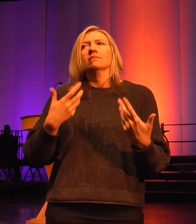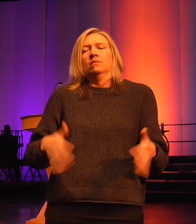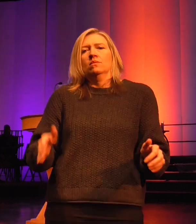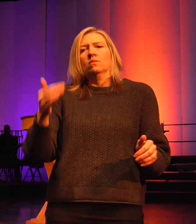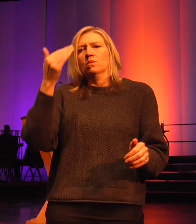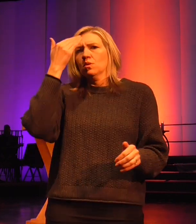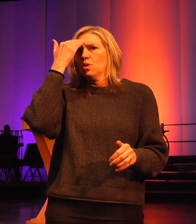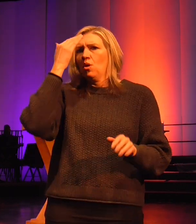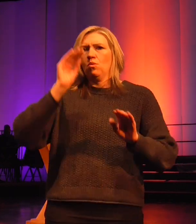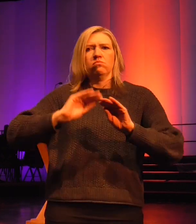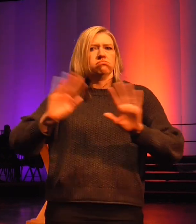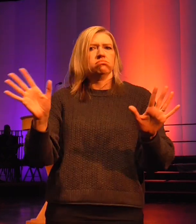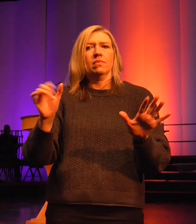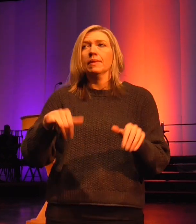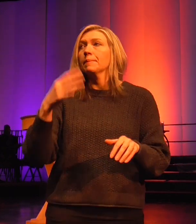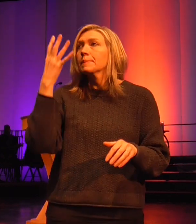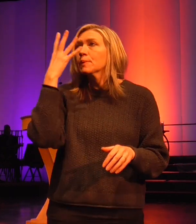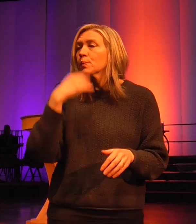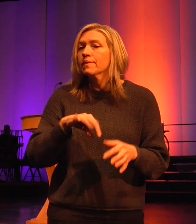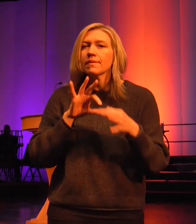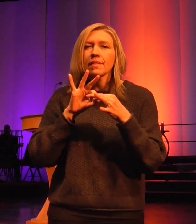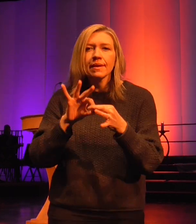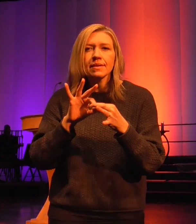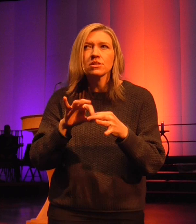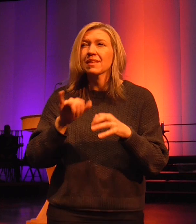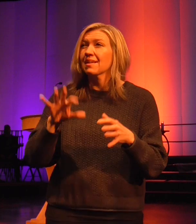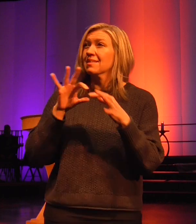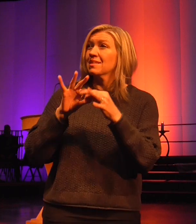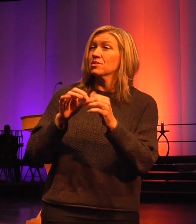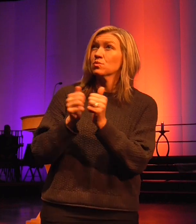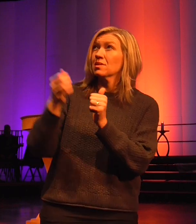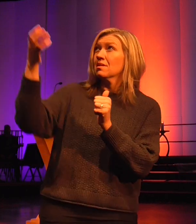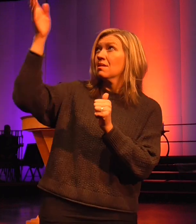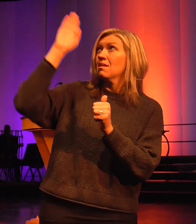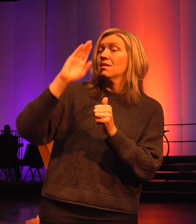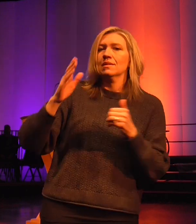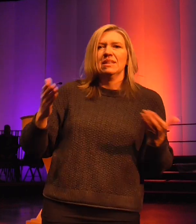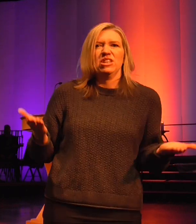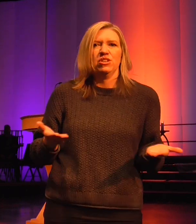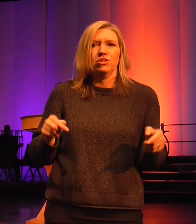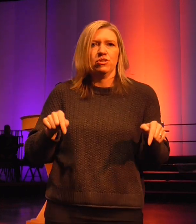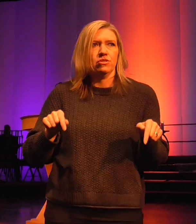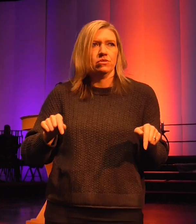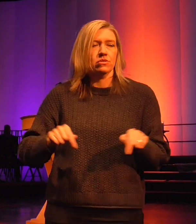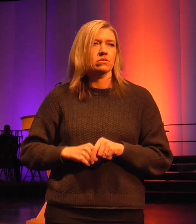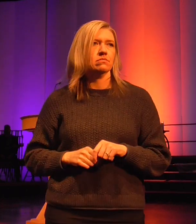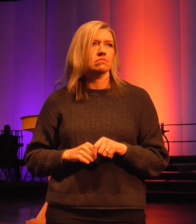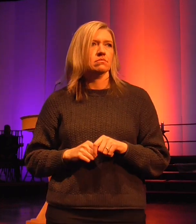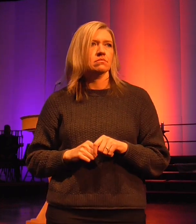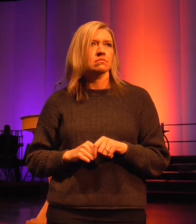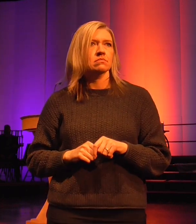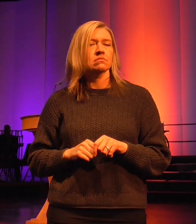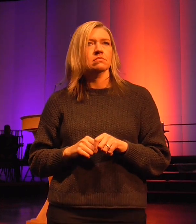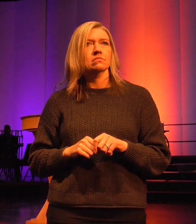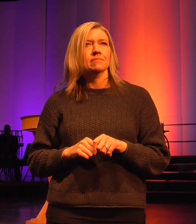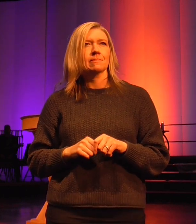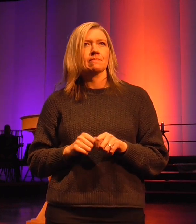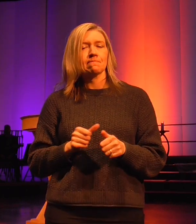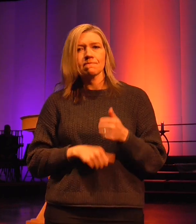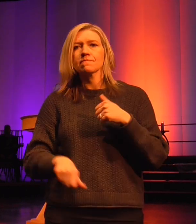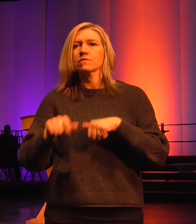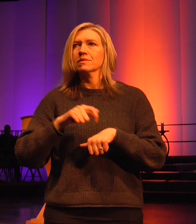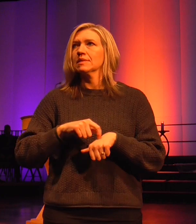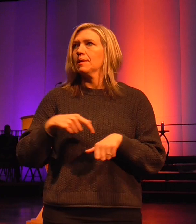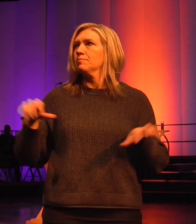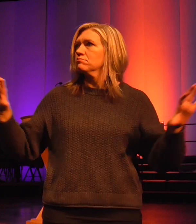connection, that beautiful connection of God is right here. And every time we get together,